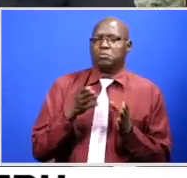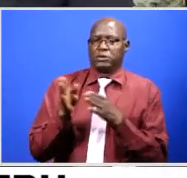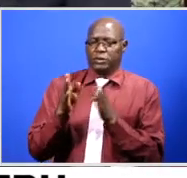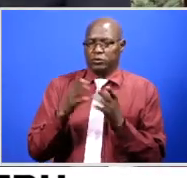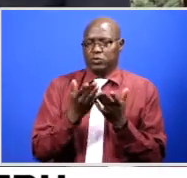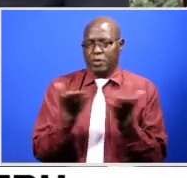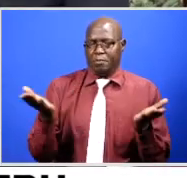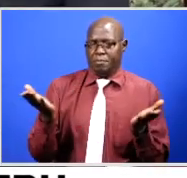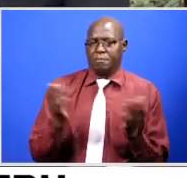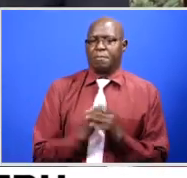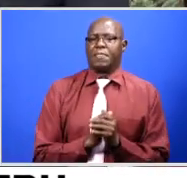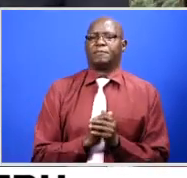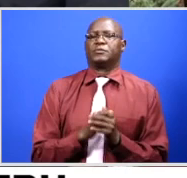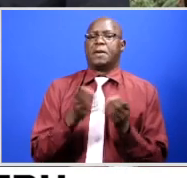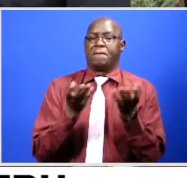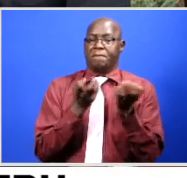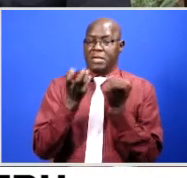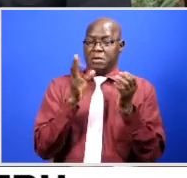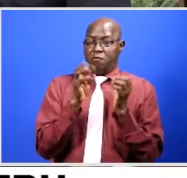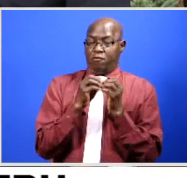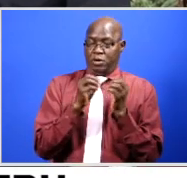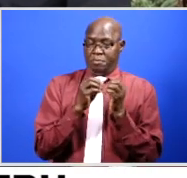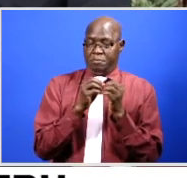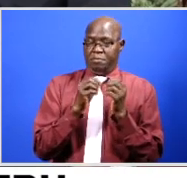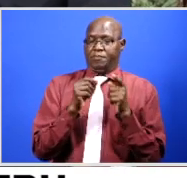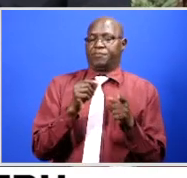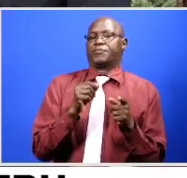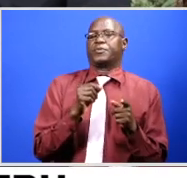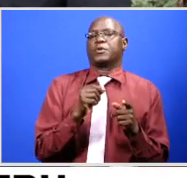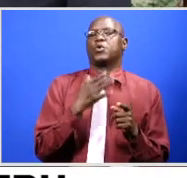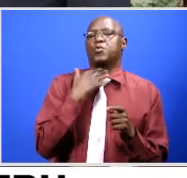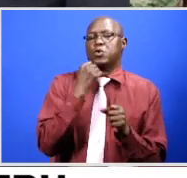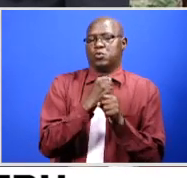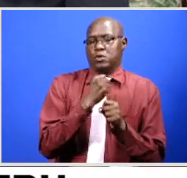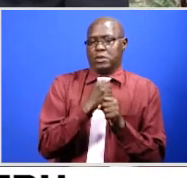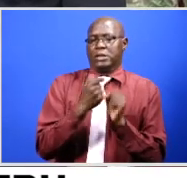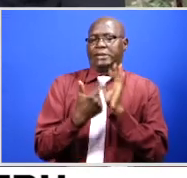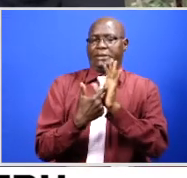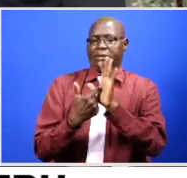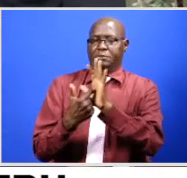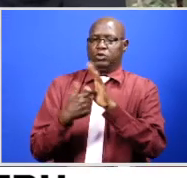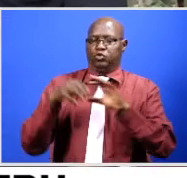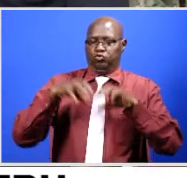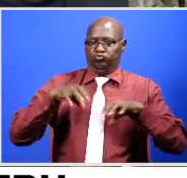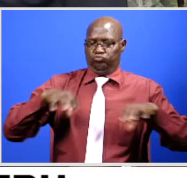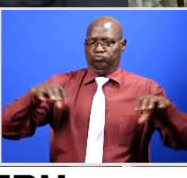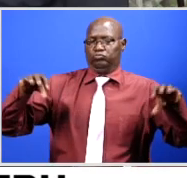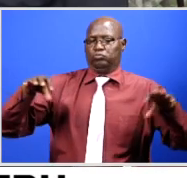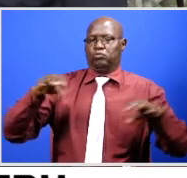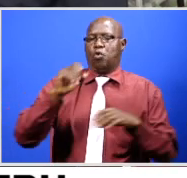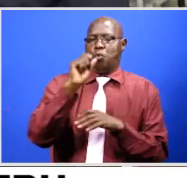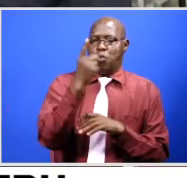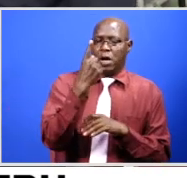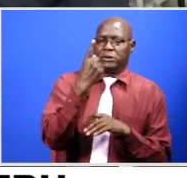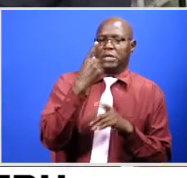Now, the business forum, and especially now the kind of thing we've done today, which is the exhibition, we do it just maybe once or so in a